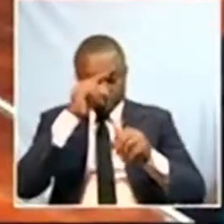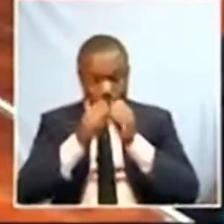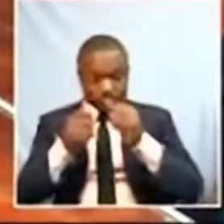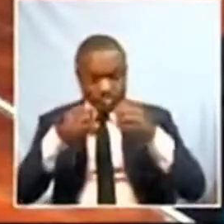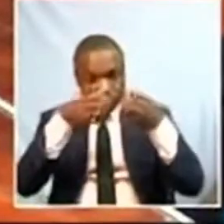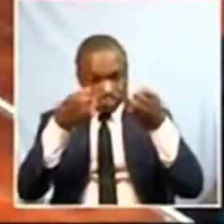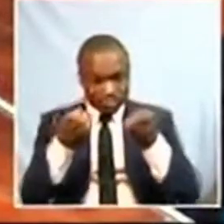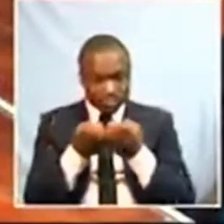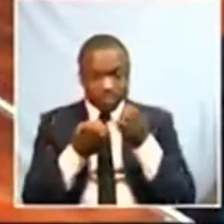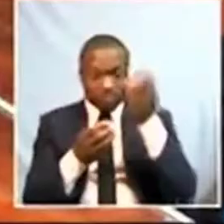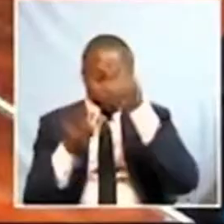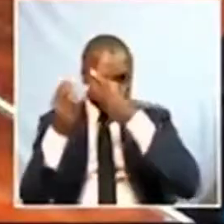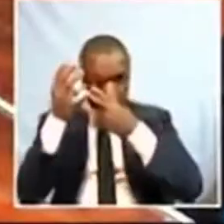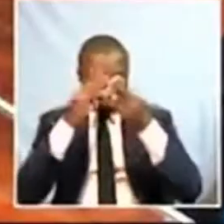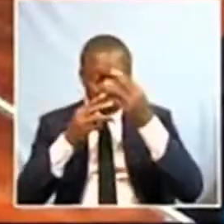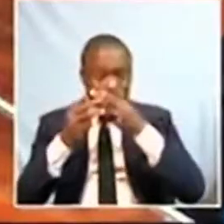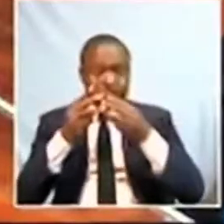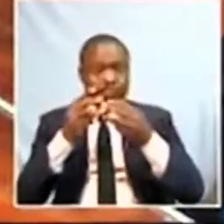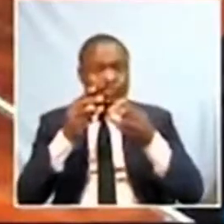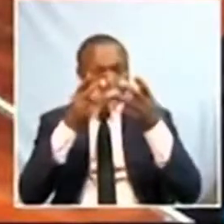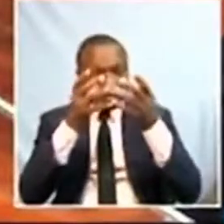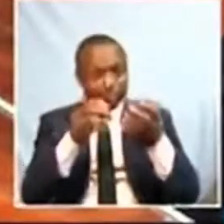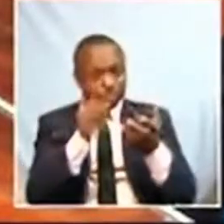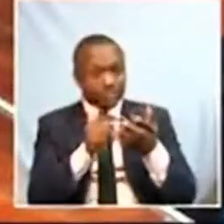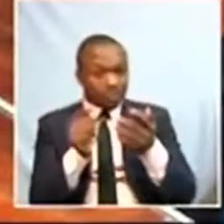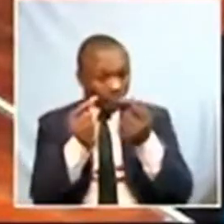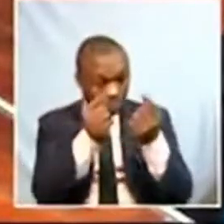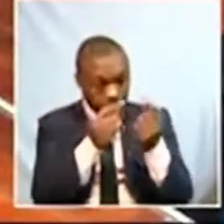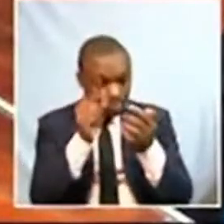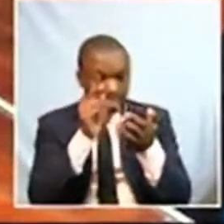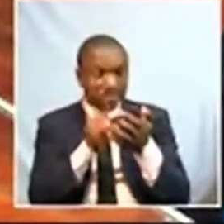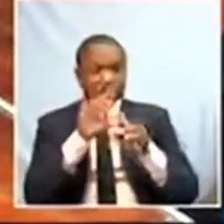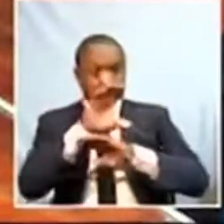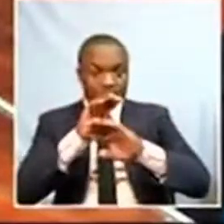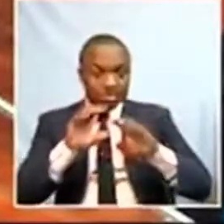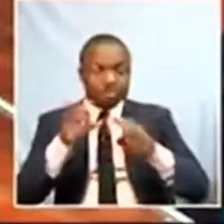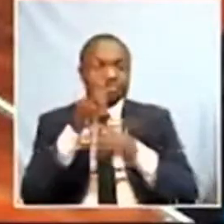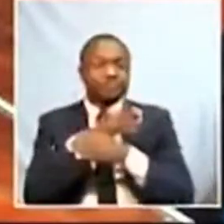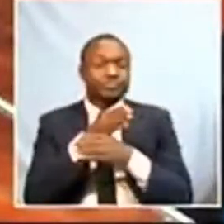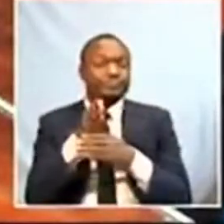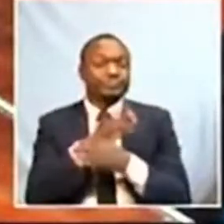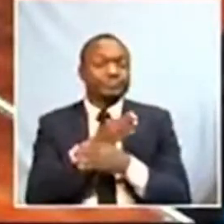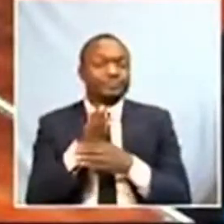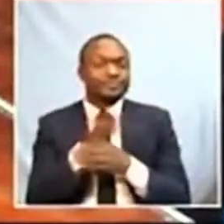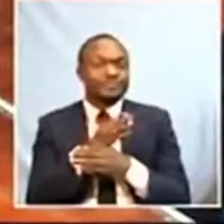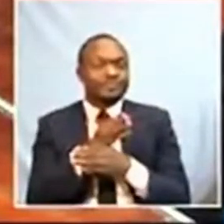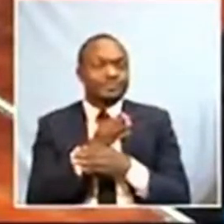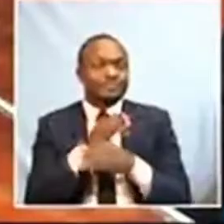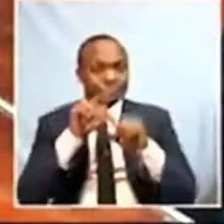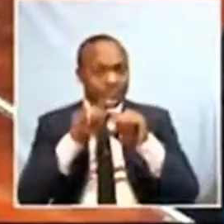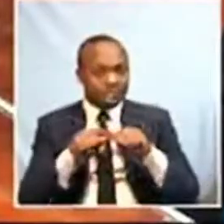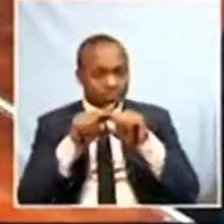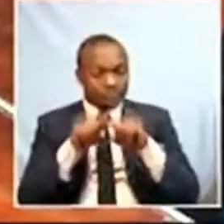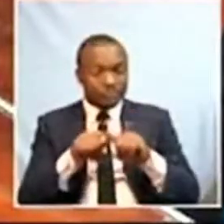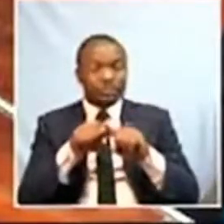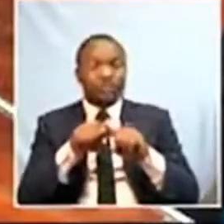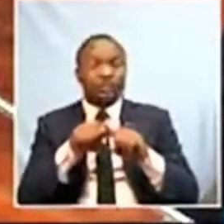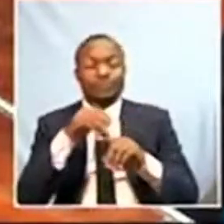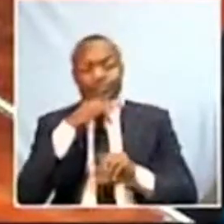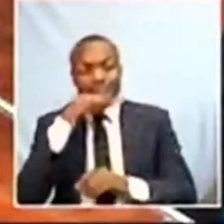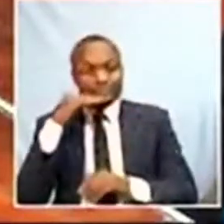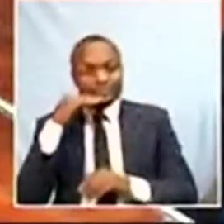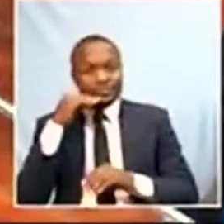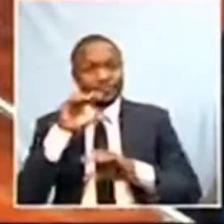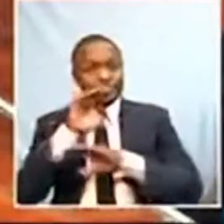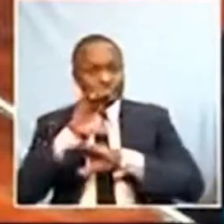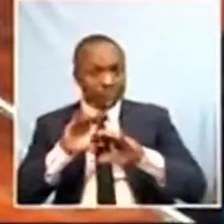environmental concerns, or drought in this case, as these threatened businesses that depended on farming,